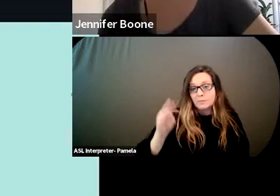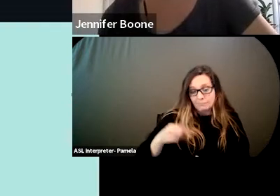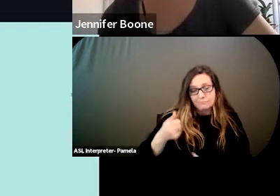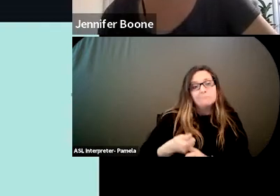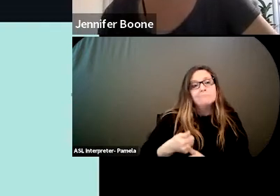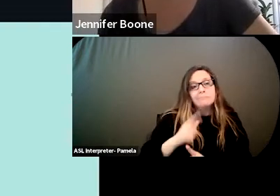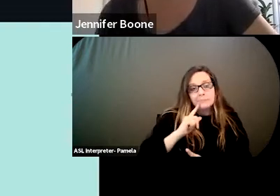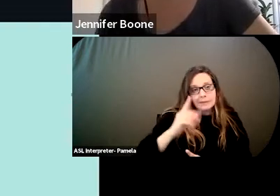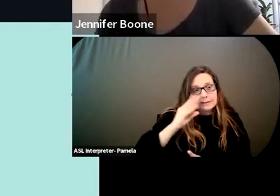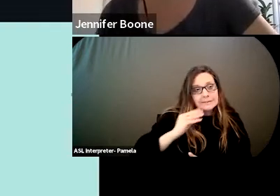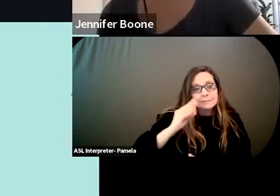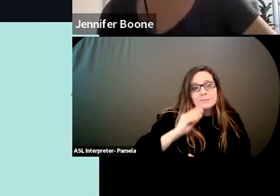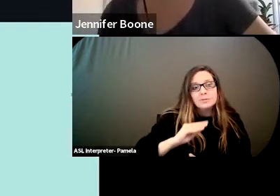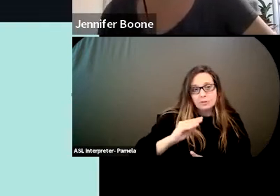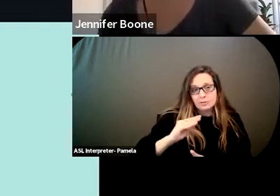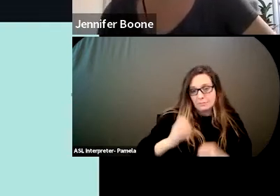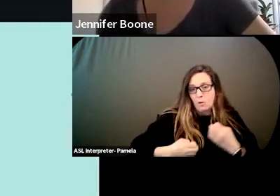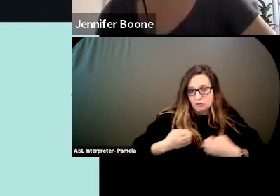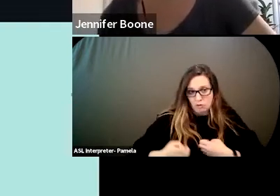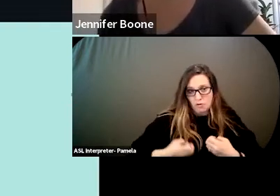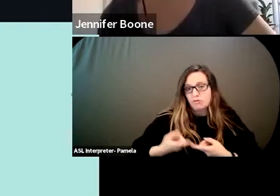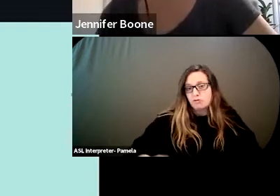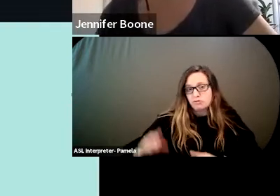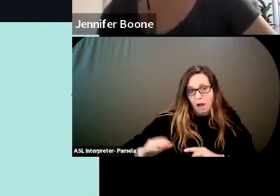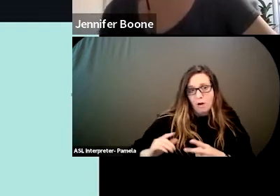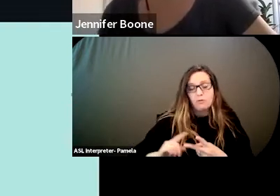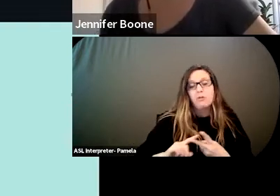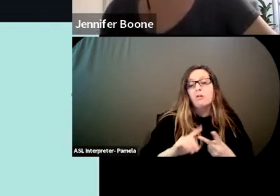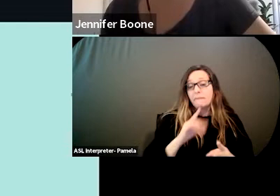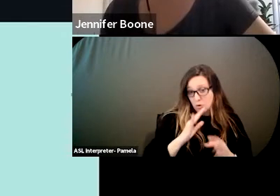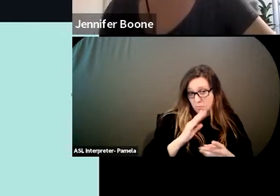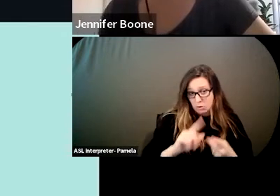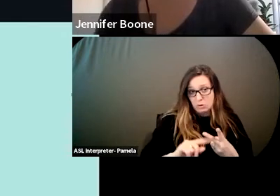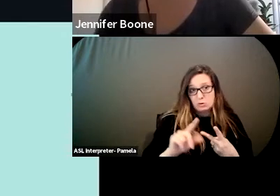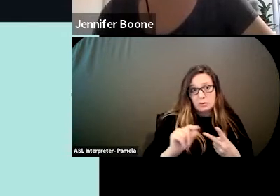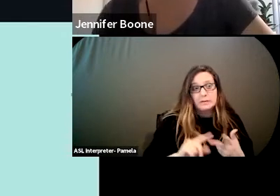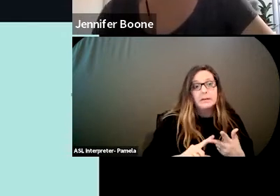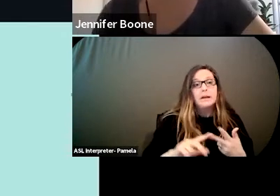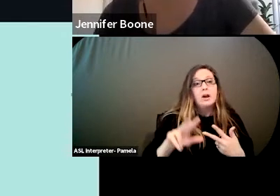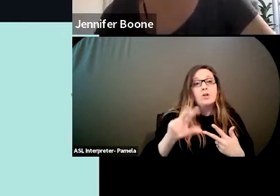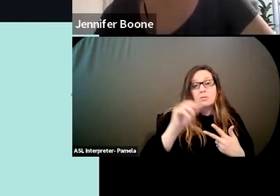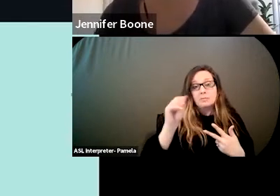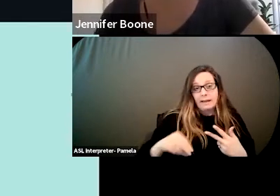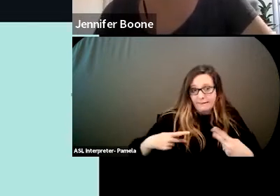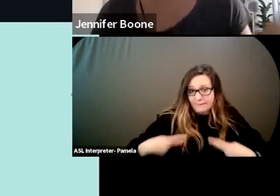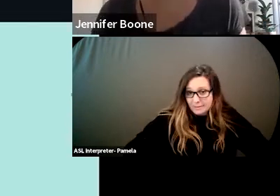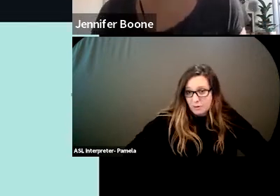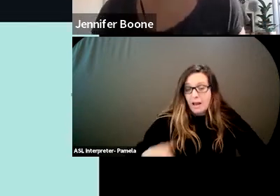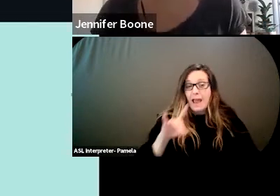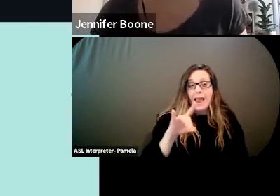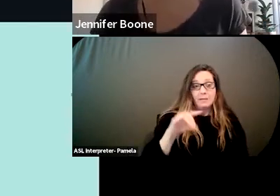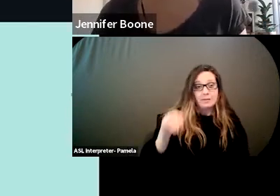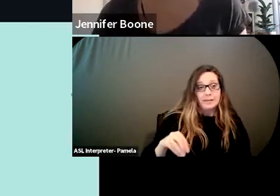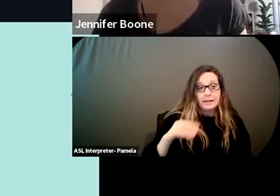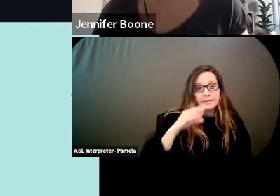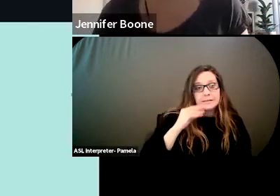during childhood, 56% had experienced verbal, 20% had experienced physical, and 8% had experienced sexual, while